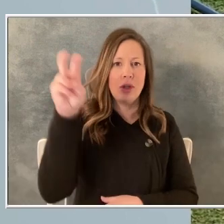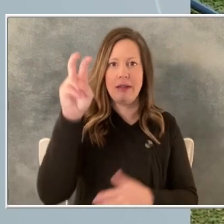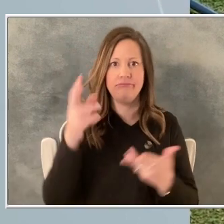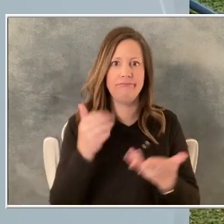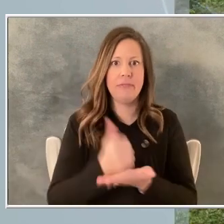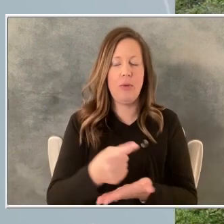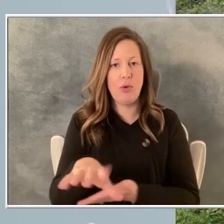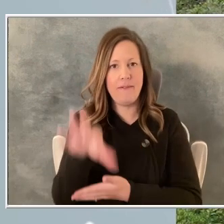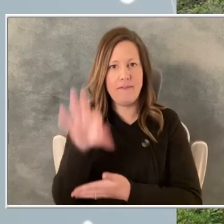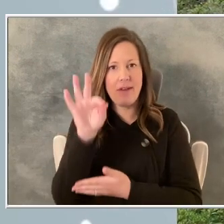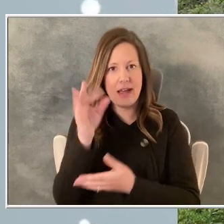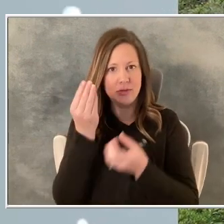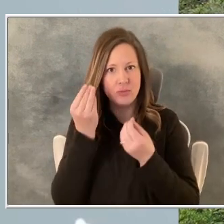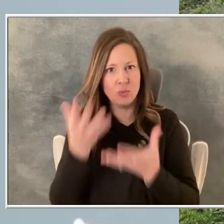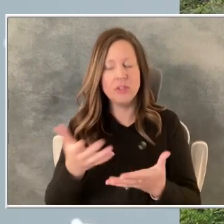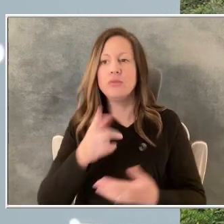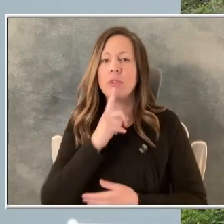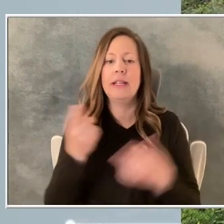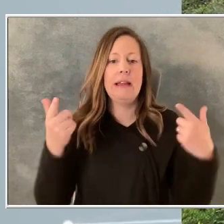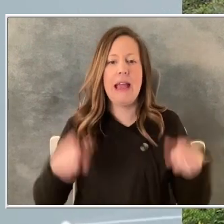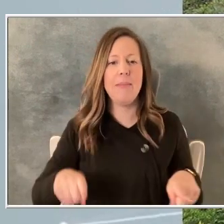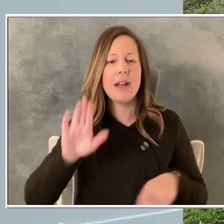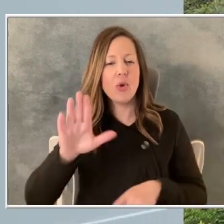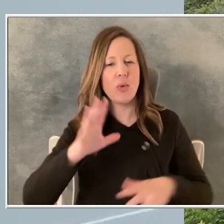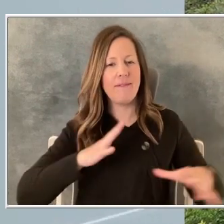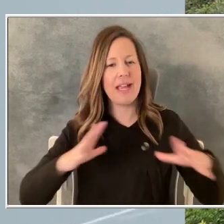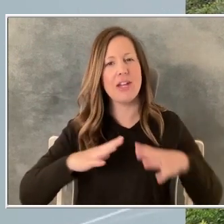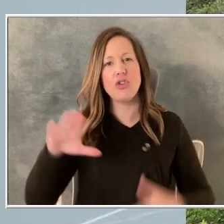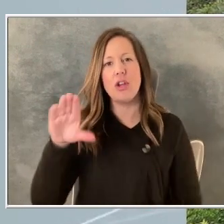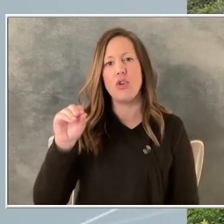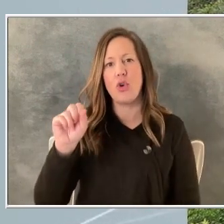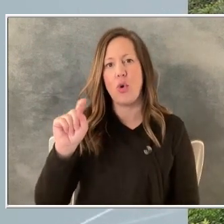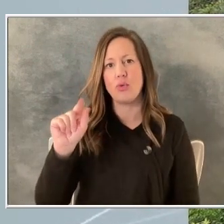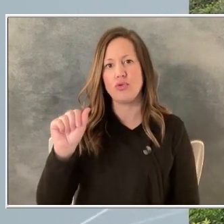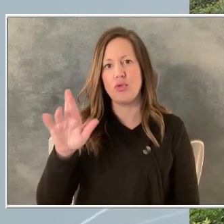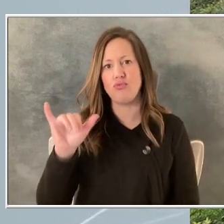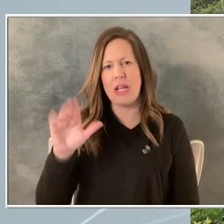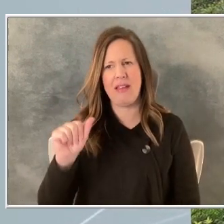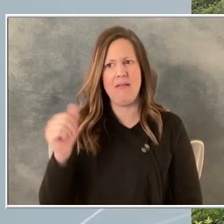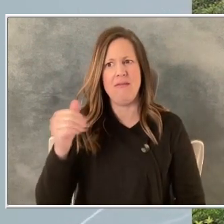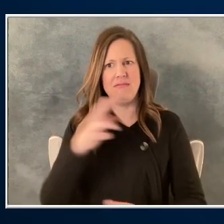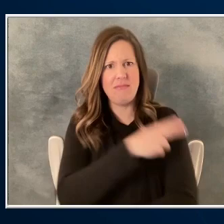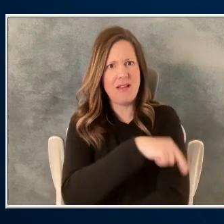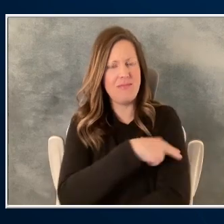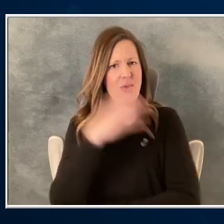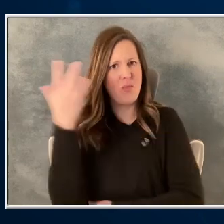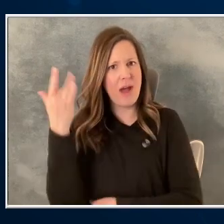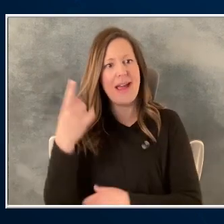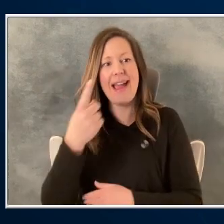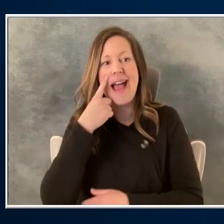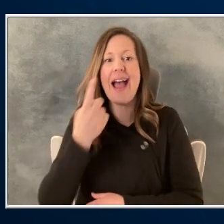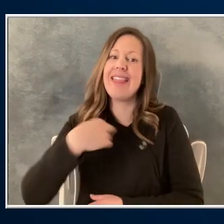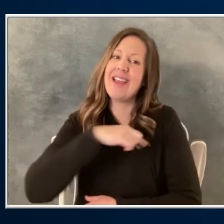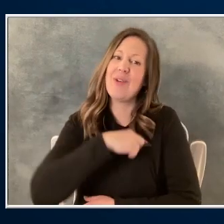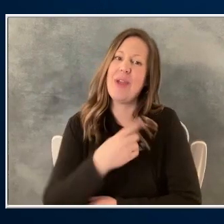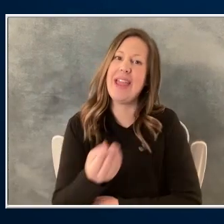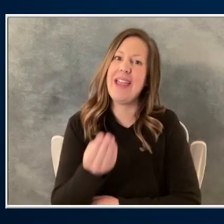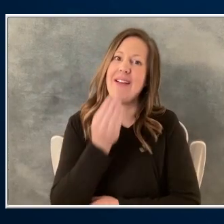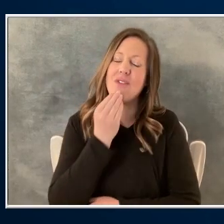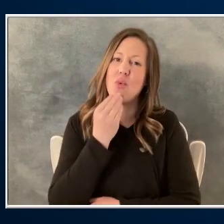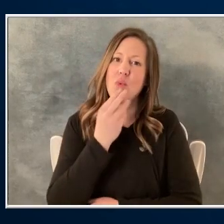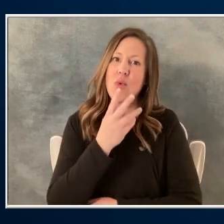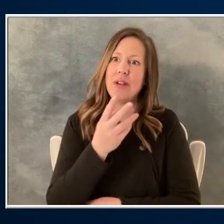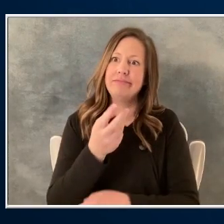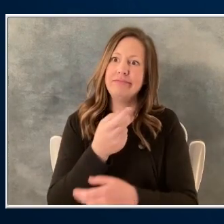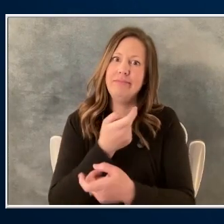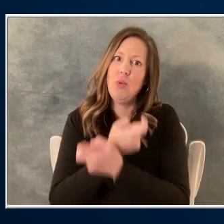Costa Rica. What made you end up in the hospital? I believe we got food poisoning, but it's still undetermined.